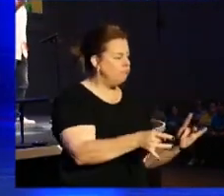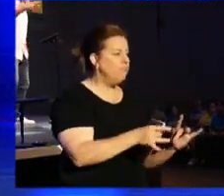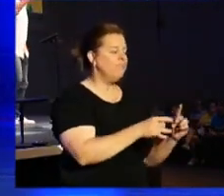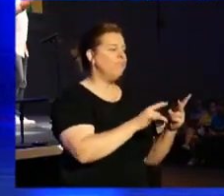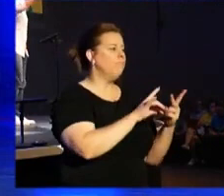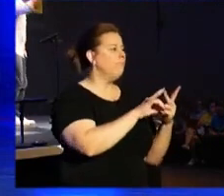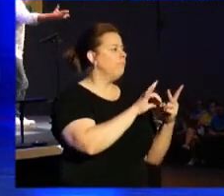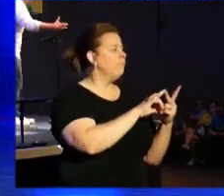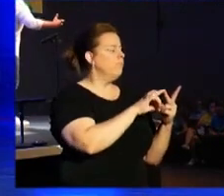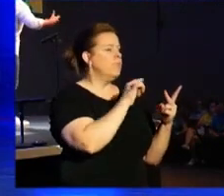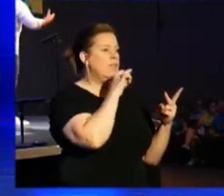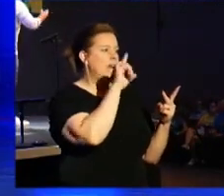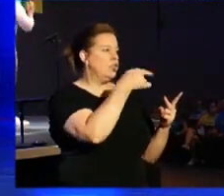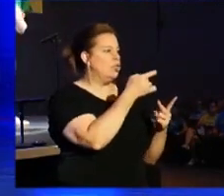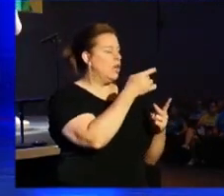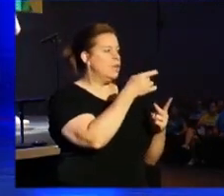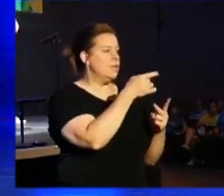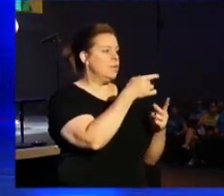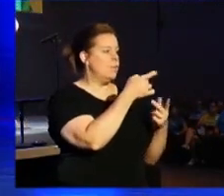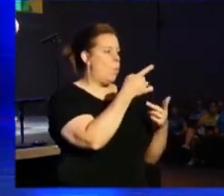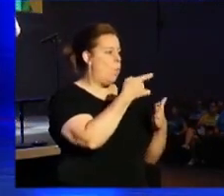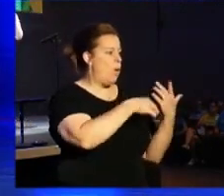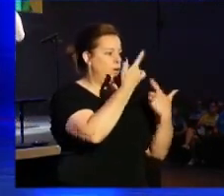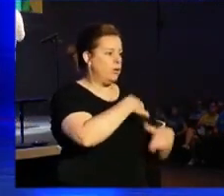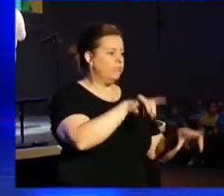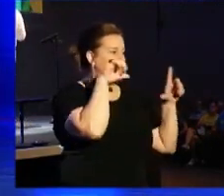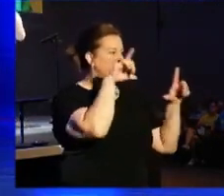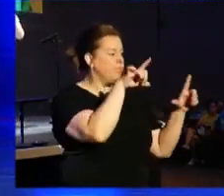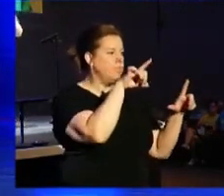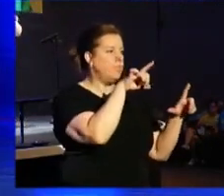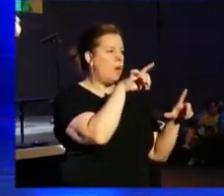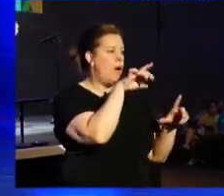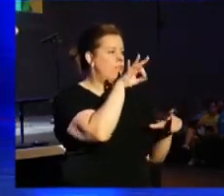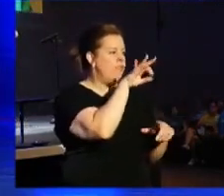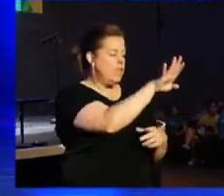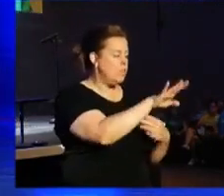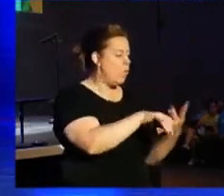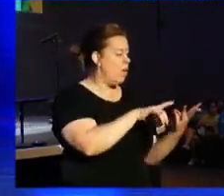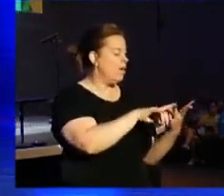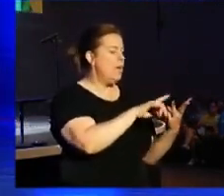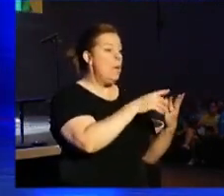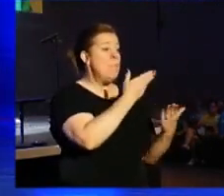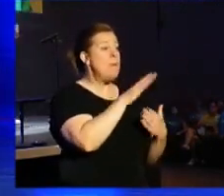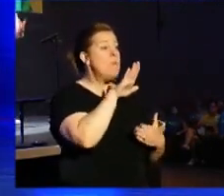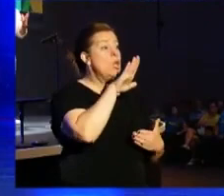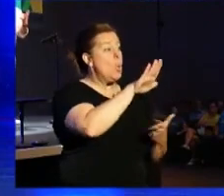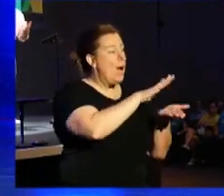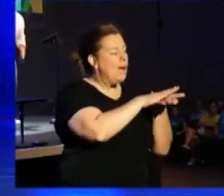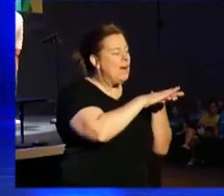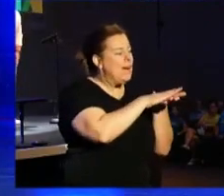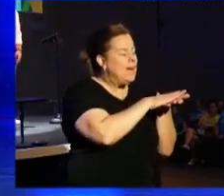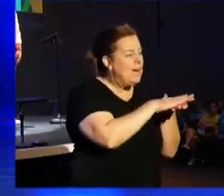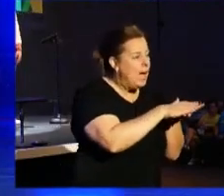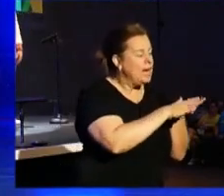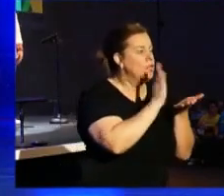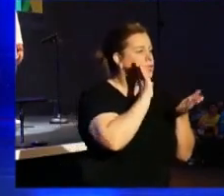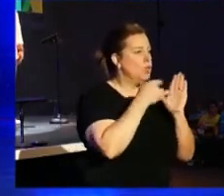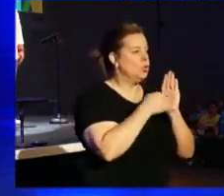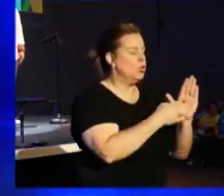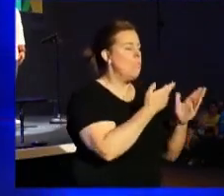image that we portray, it may be your kindness that other people look at and say, "What's different about